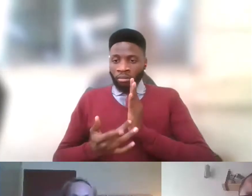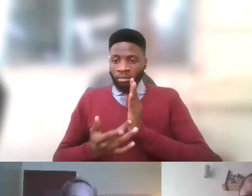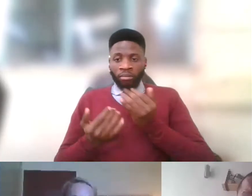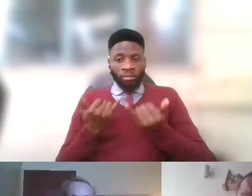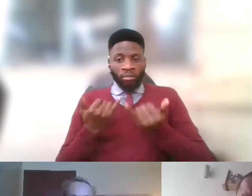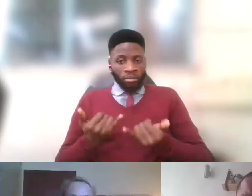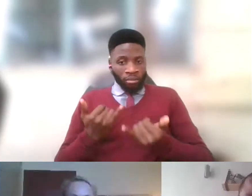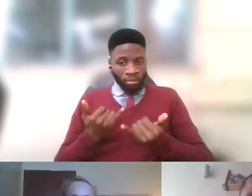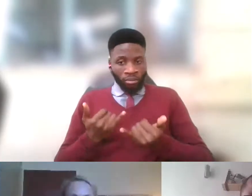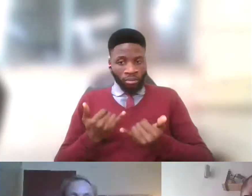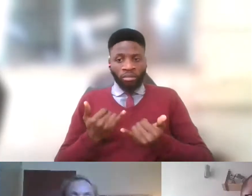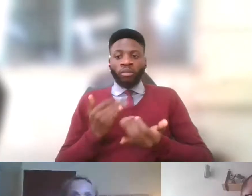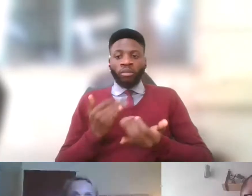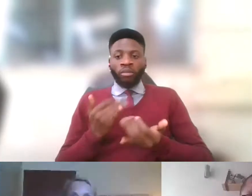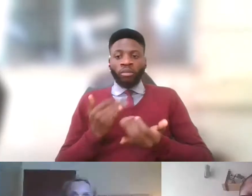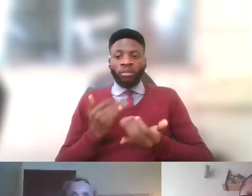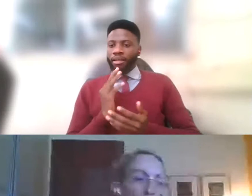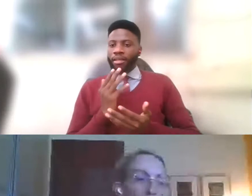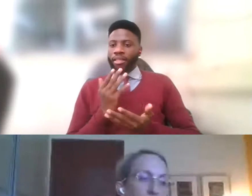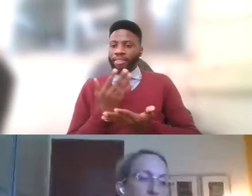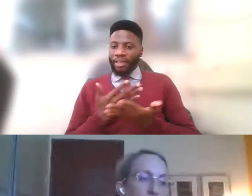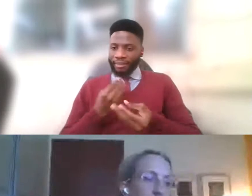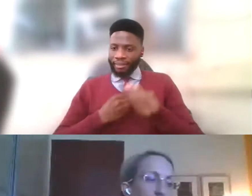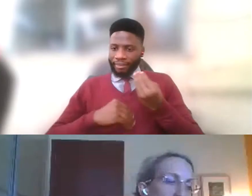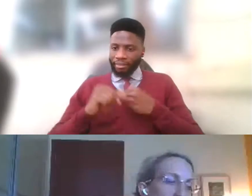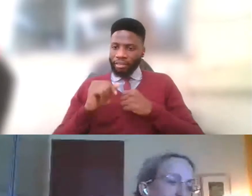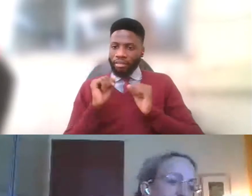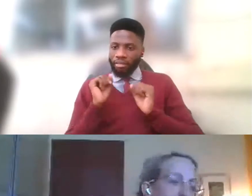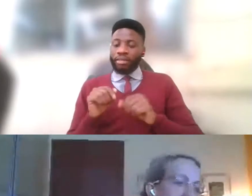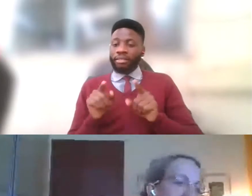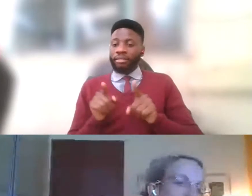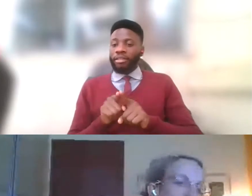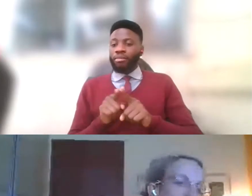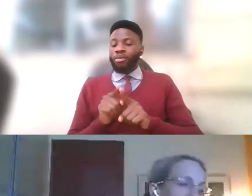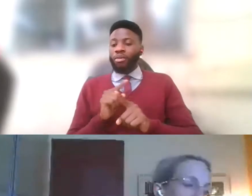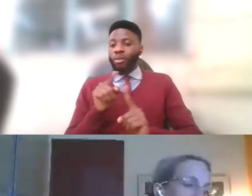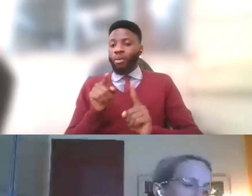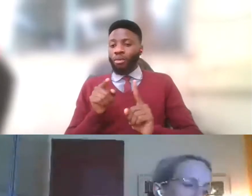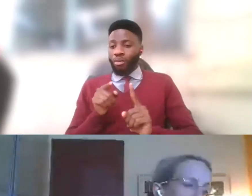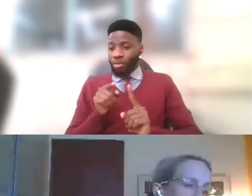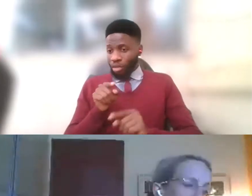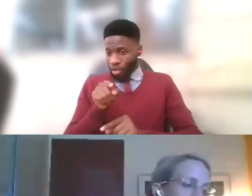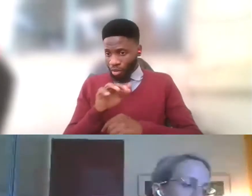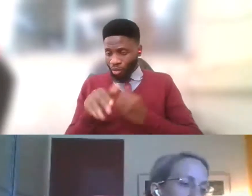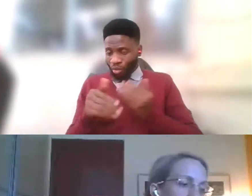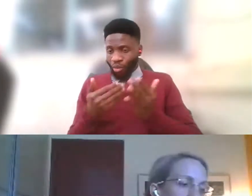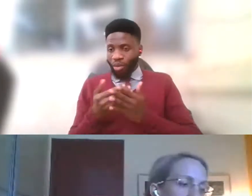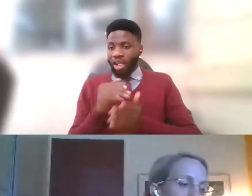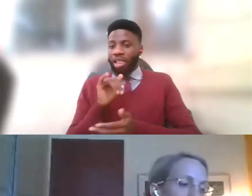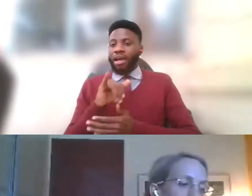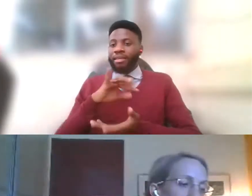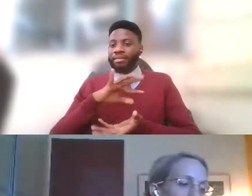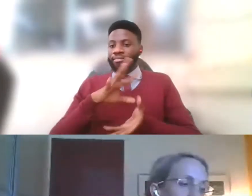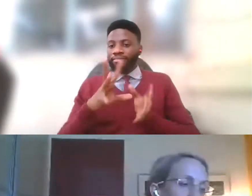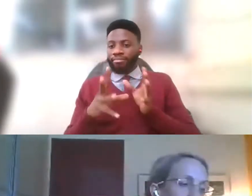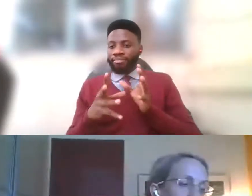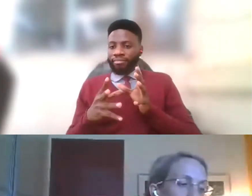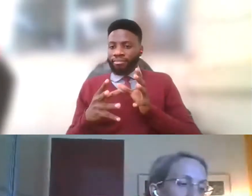this is really key and part of what we do as a bank. It's an honor today to